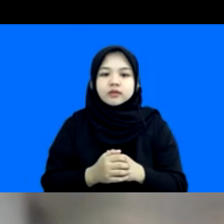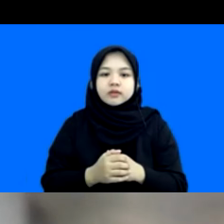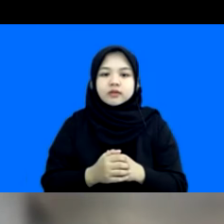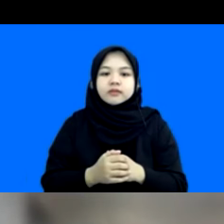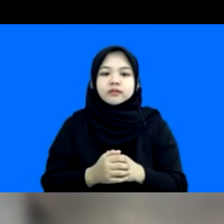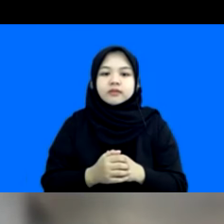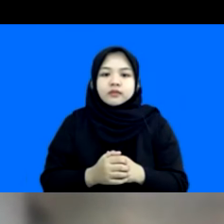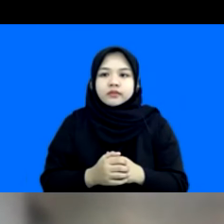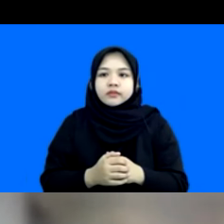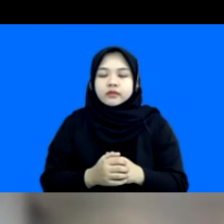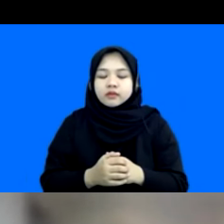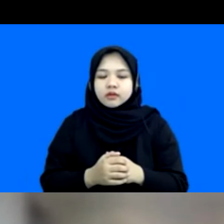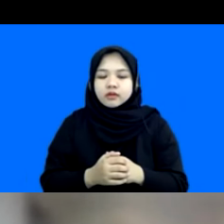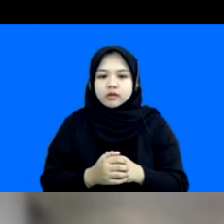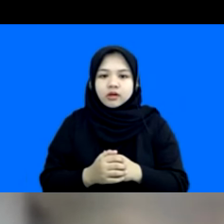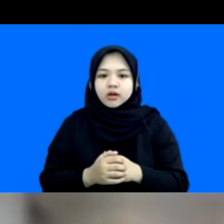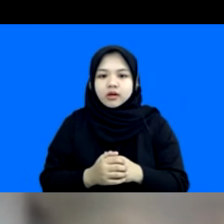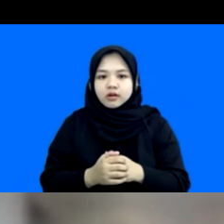work.